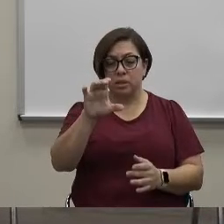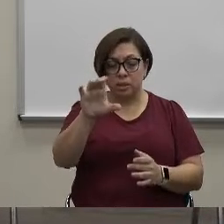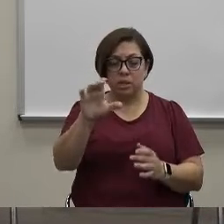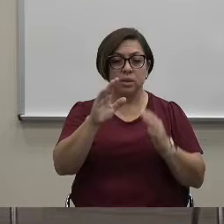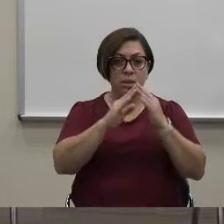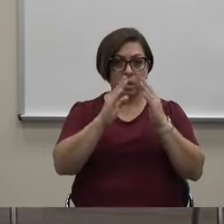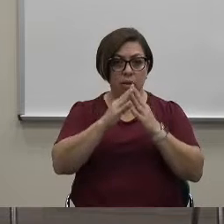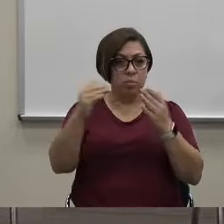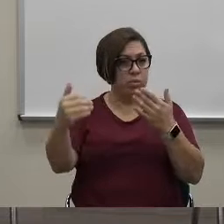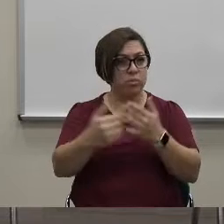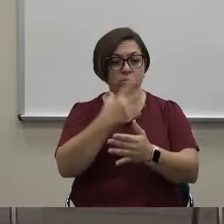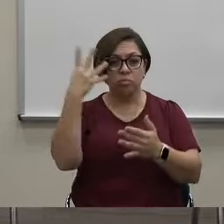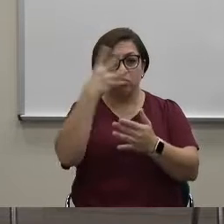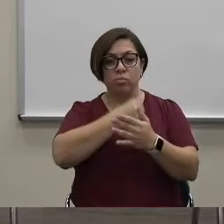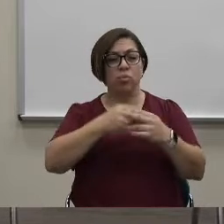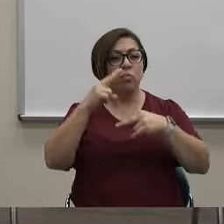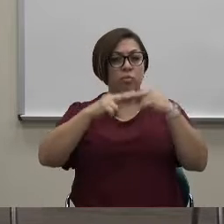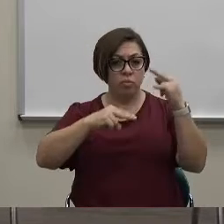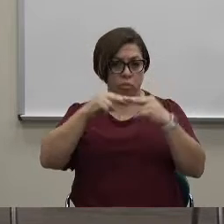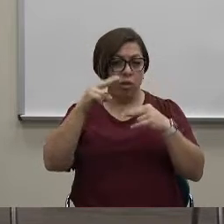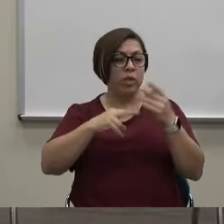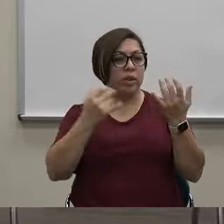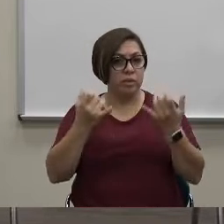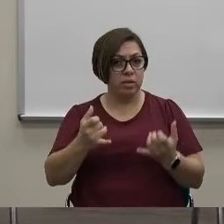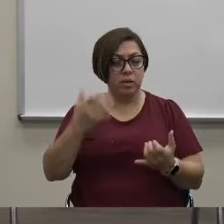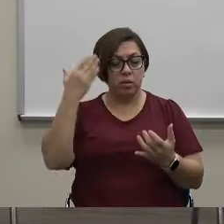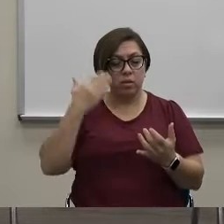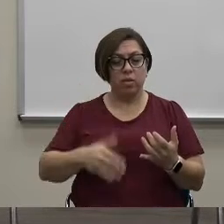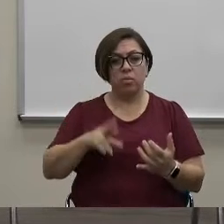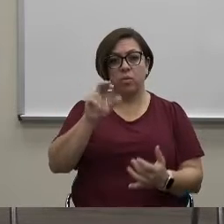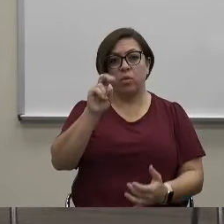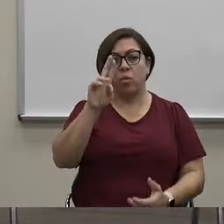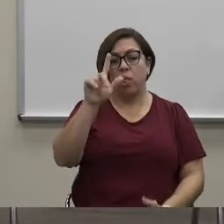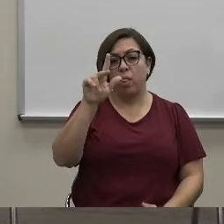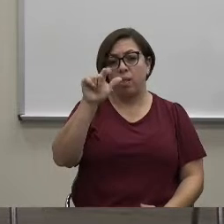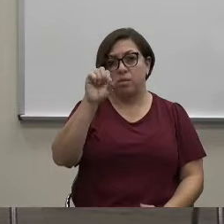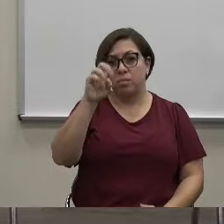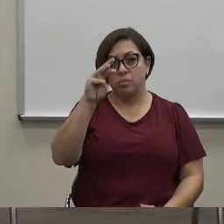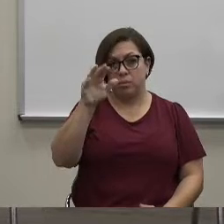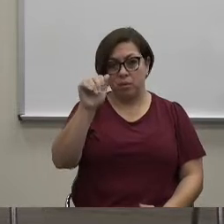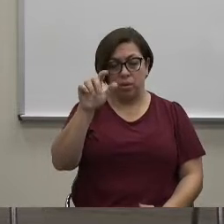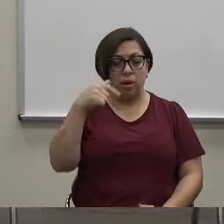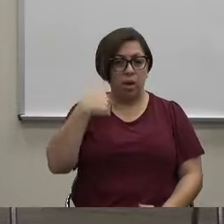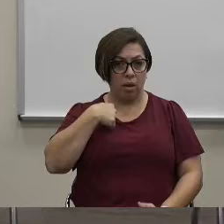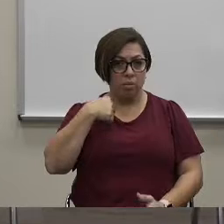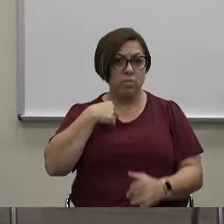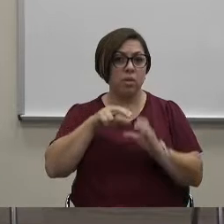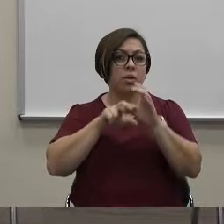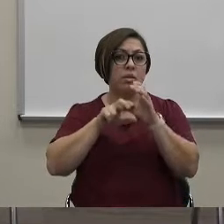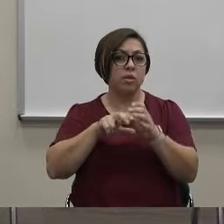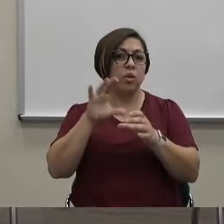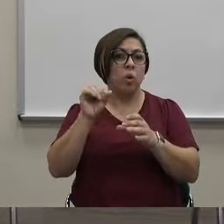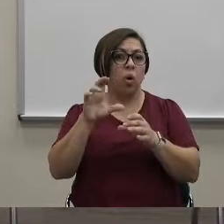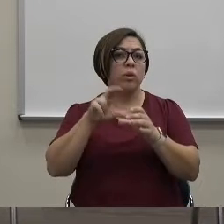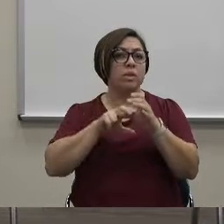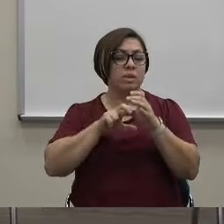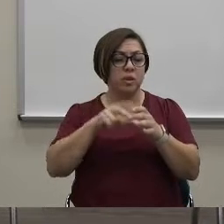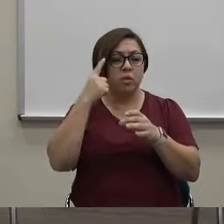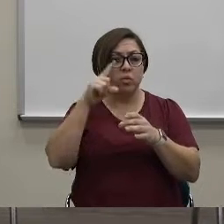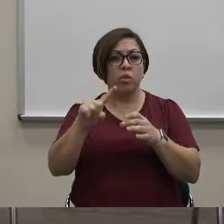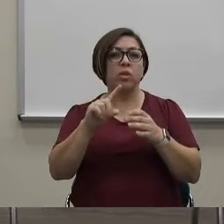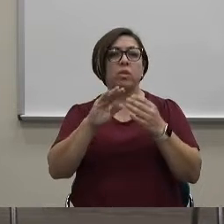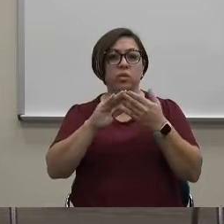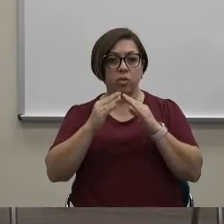buildings, beautiful building. My name is Raul Lerma and I'm the co-chair of the committee for the